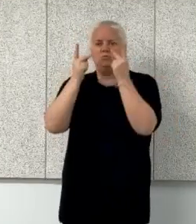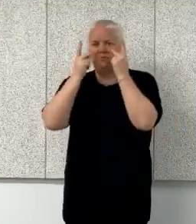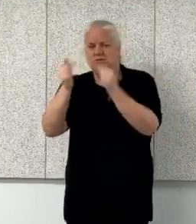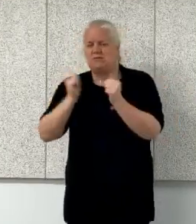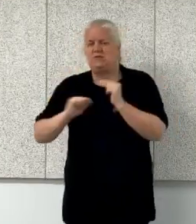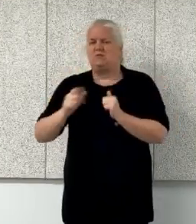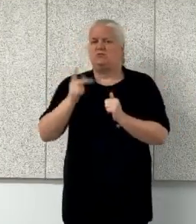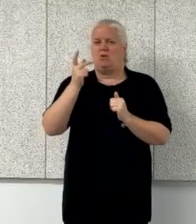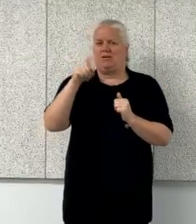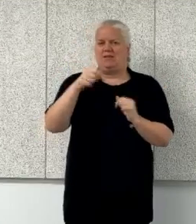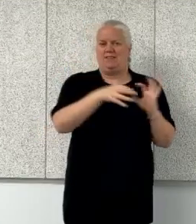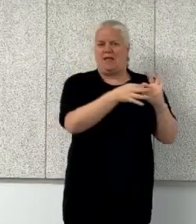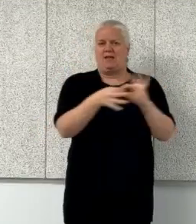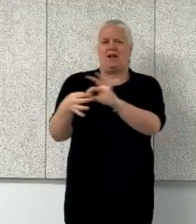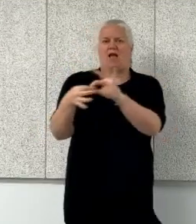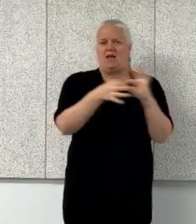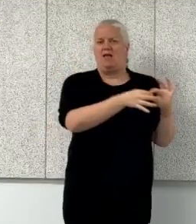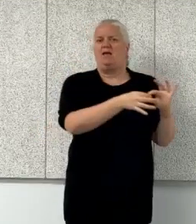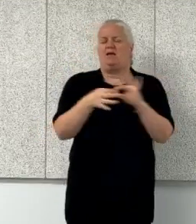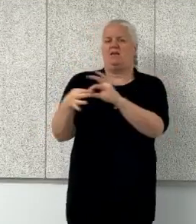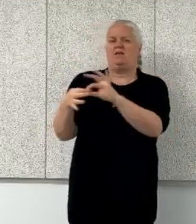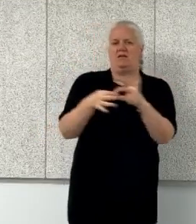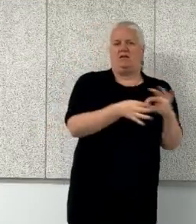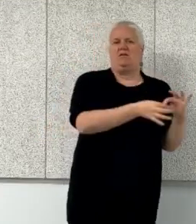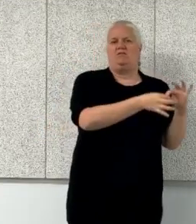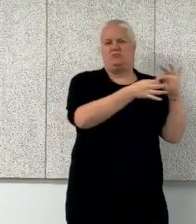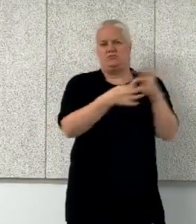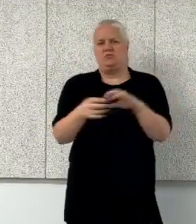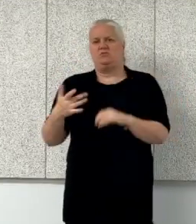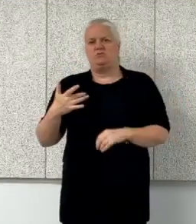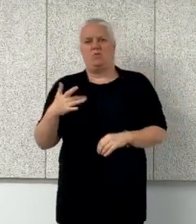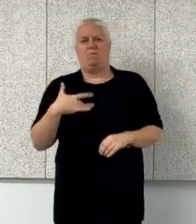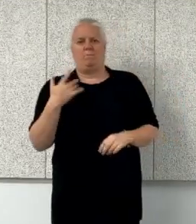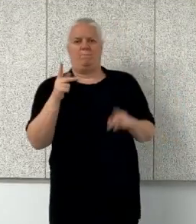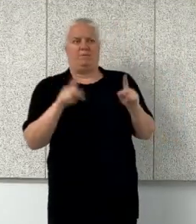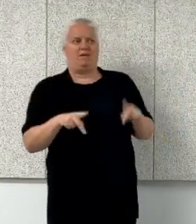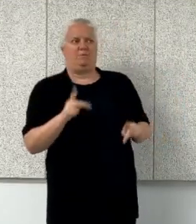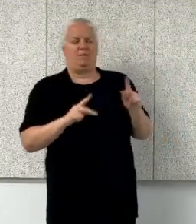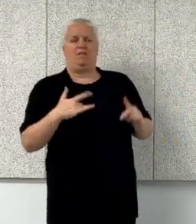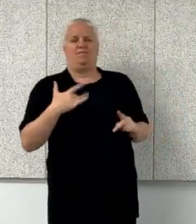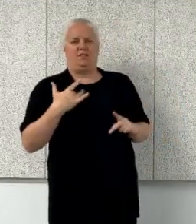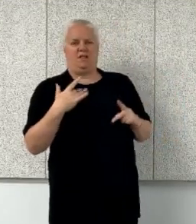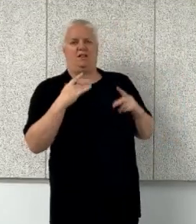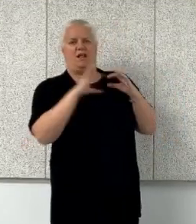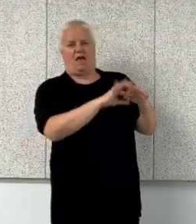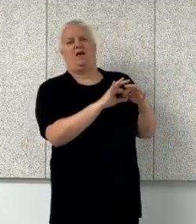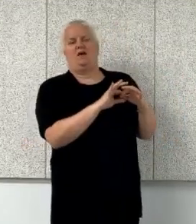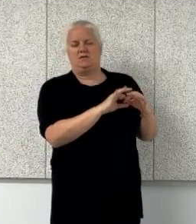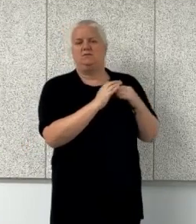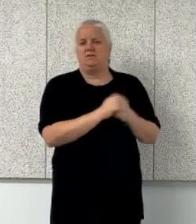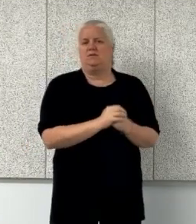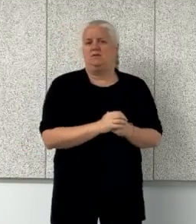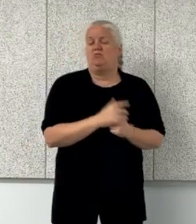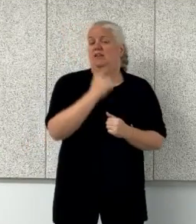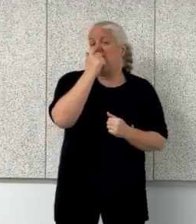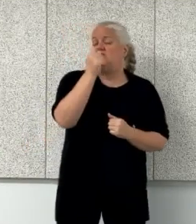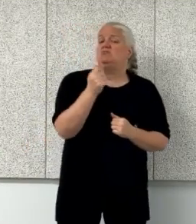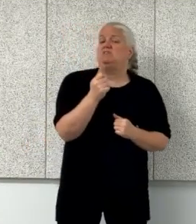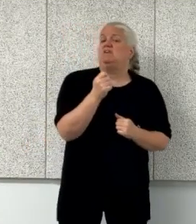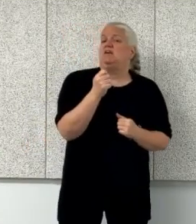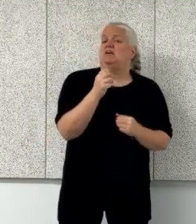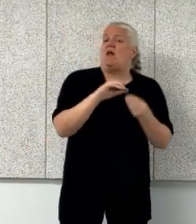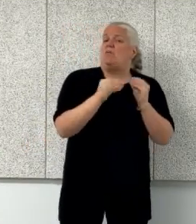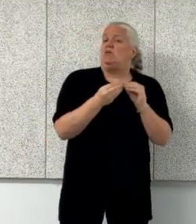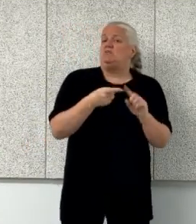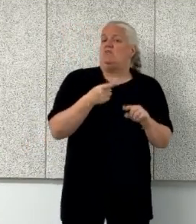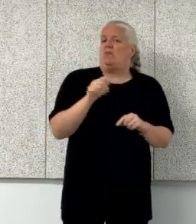going to build that affinity, yep. not just like the programming itself. There is some really interesting data from ABA